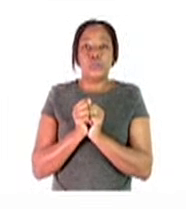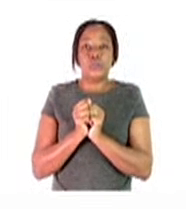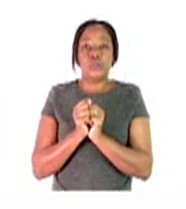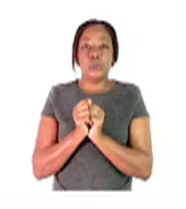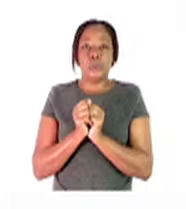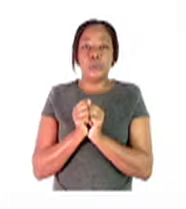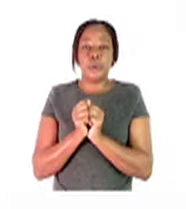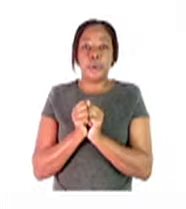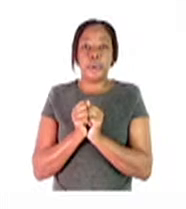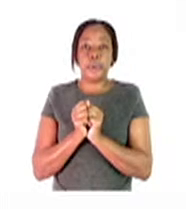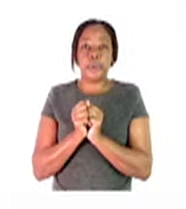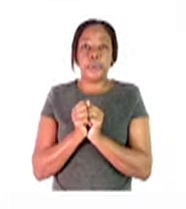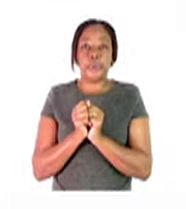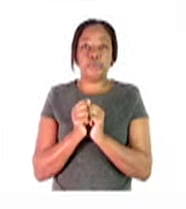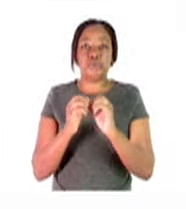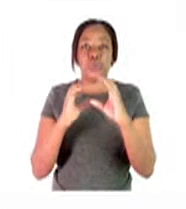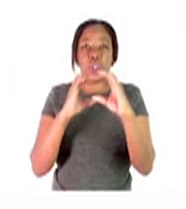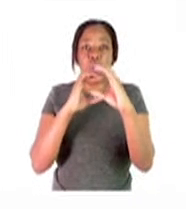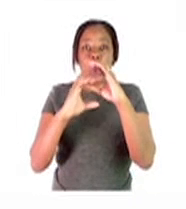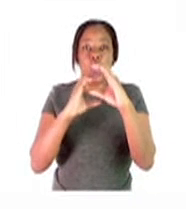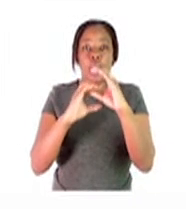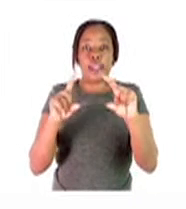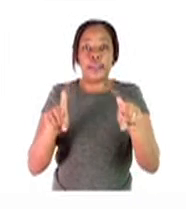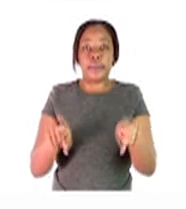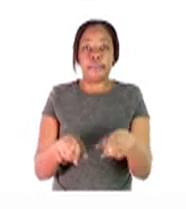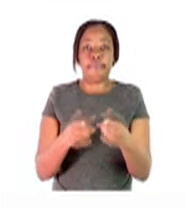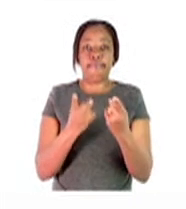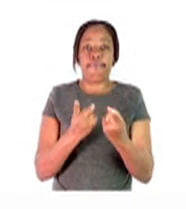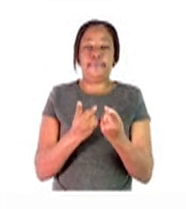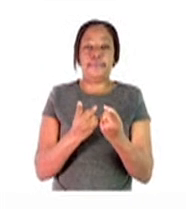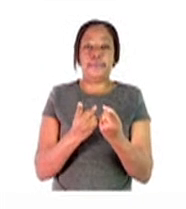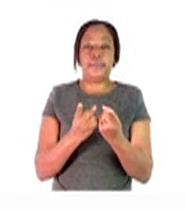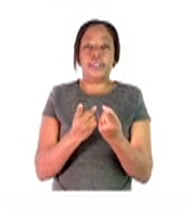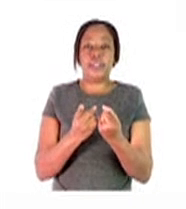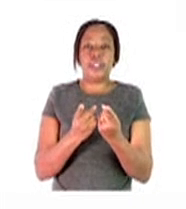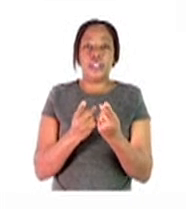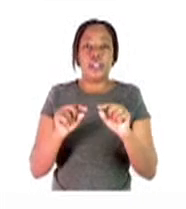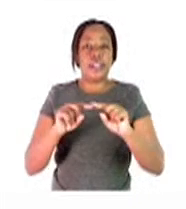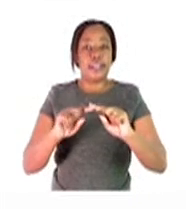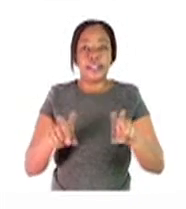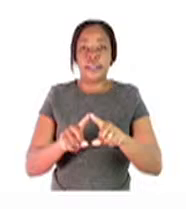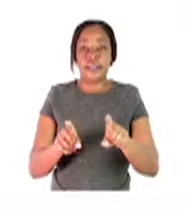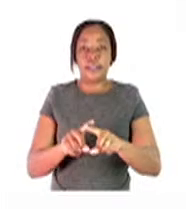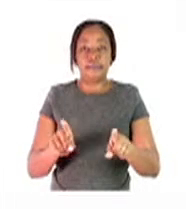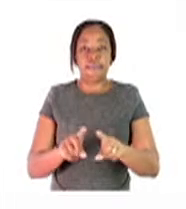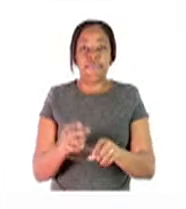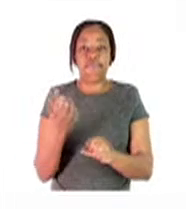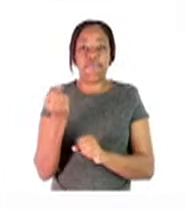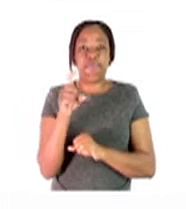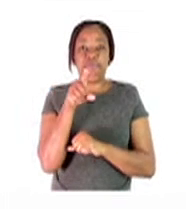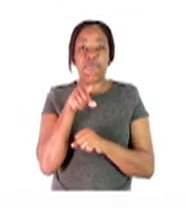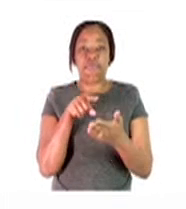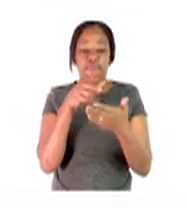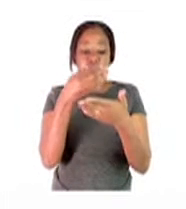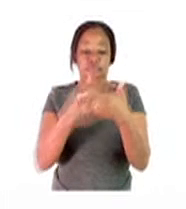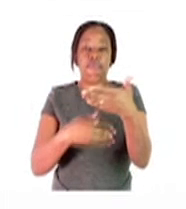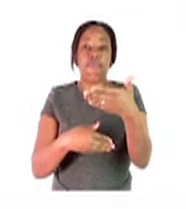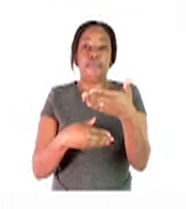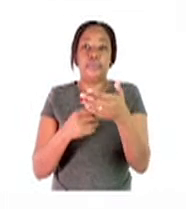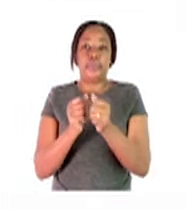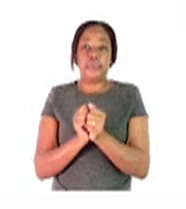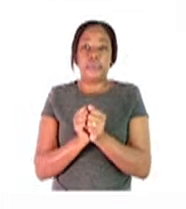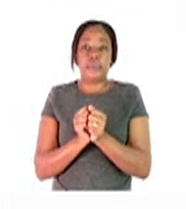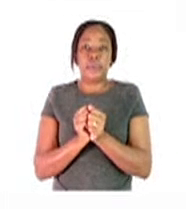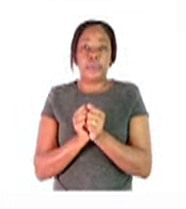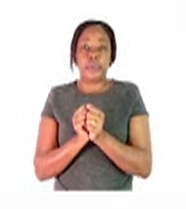bit to the communication tools. These tools that we see on this page, I have some of them with me here,